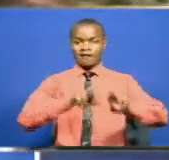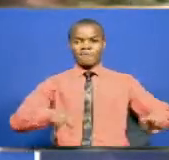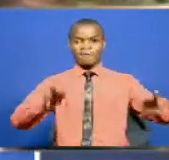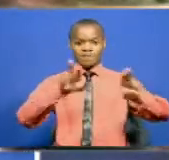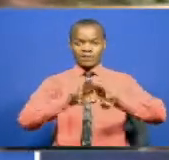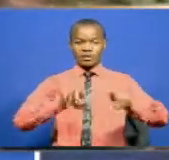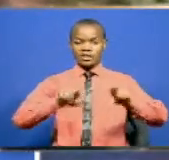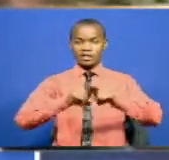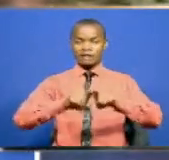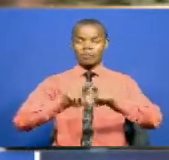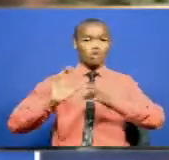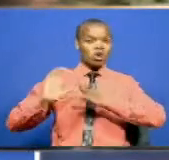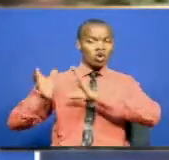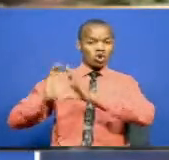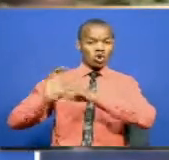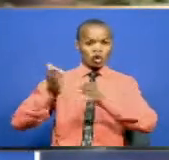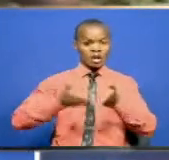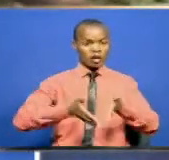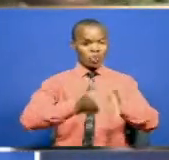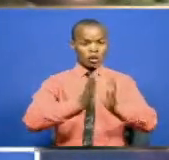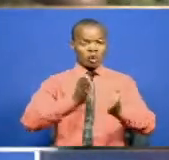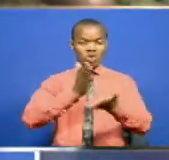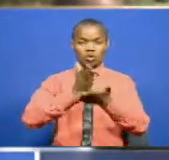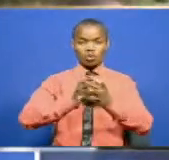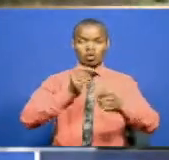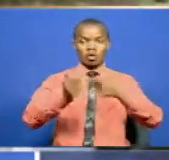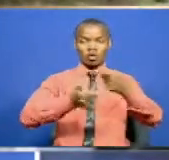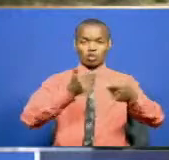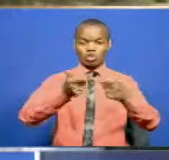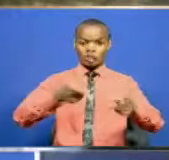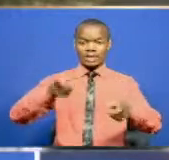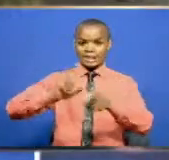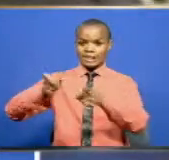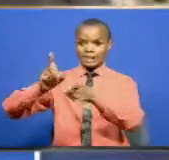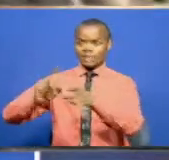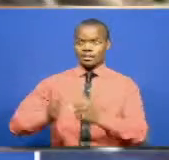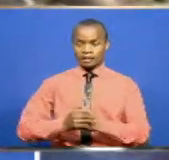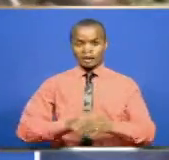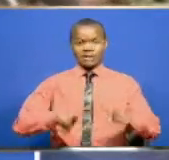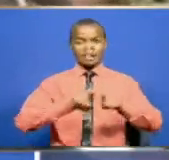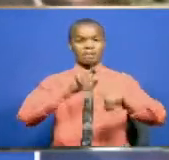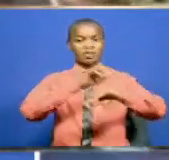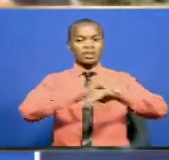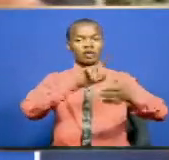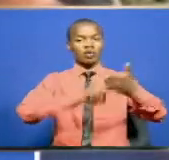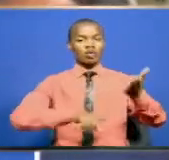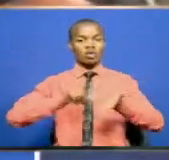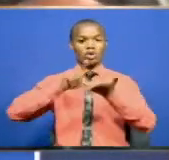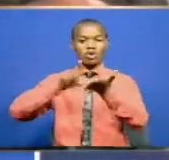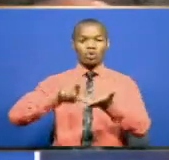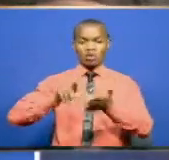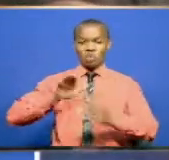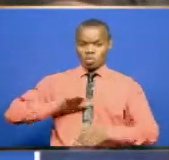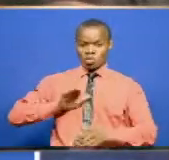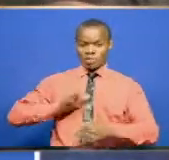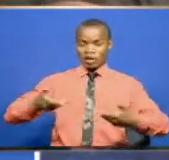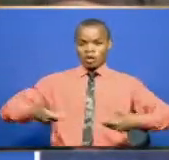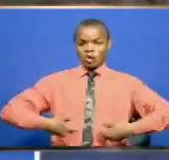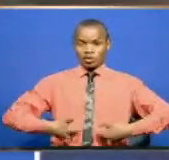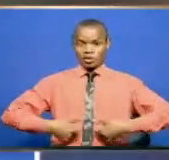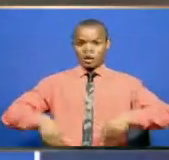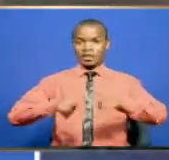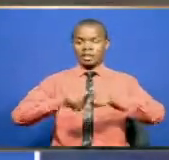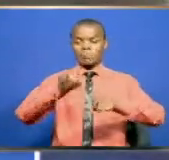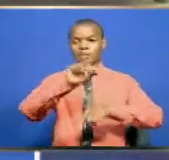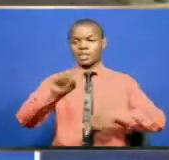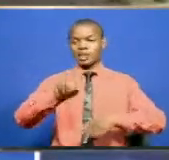the coconut value chain, to continue thriving. Access to credit for women, for youth, and even for the